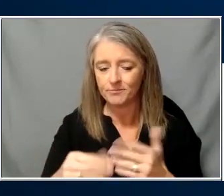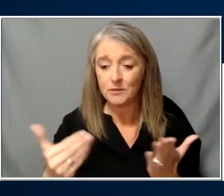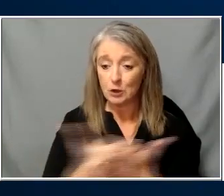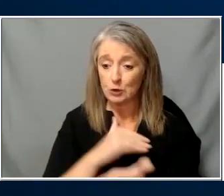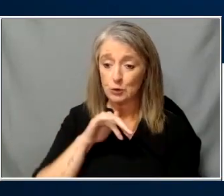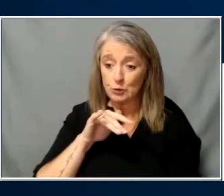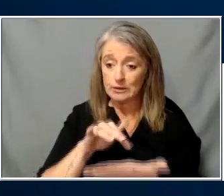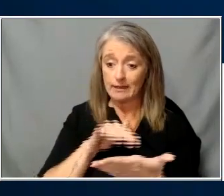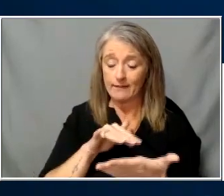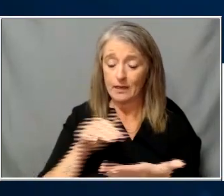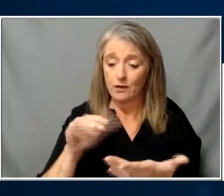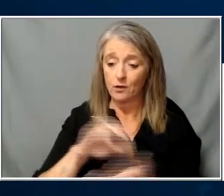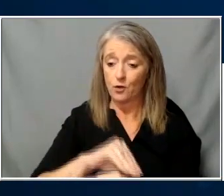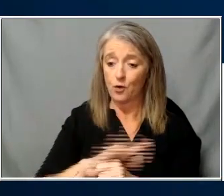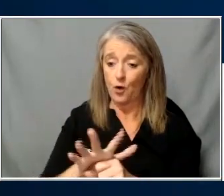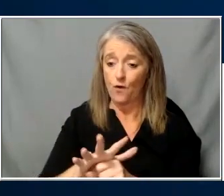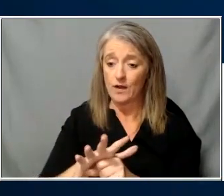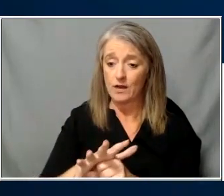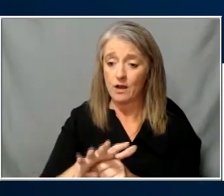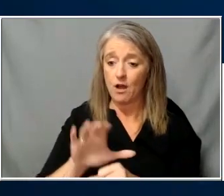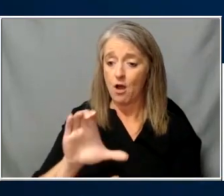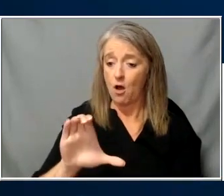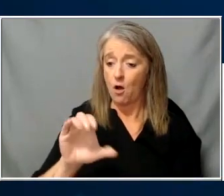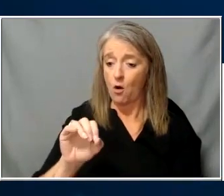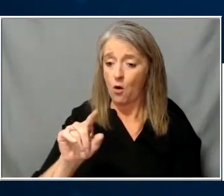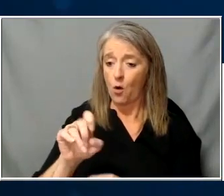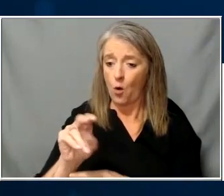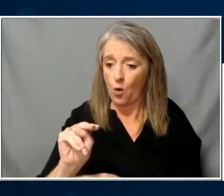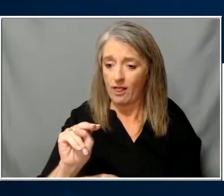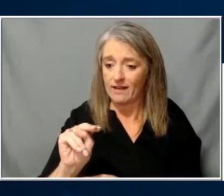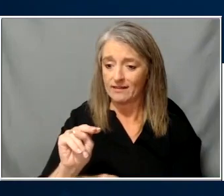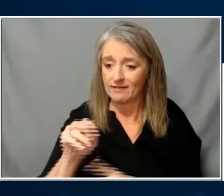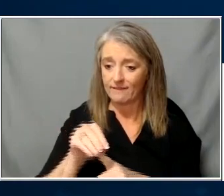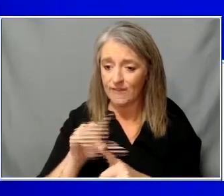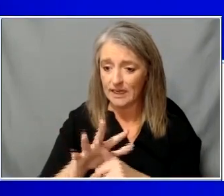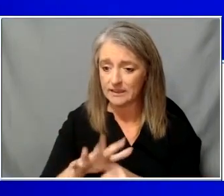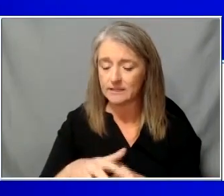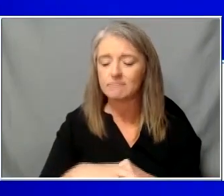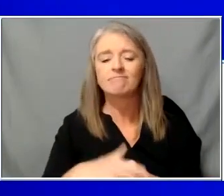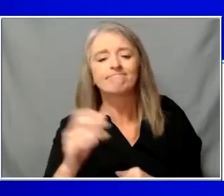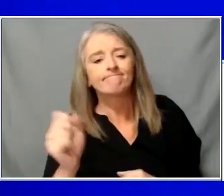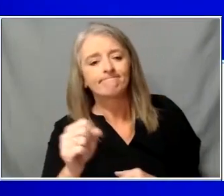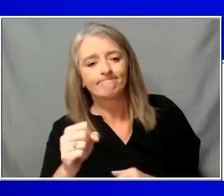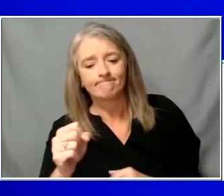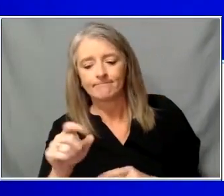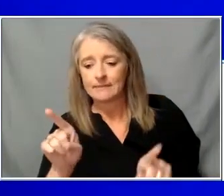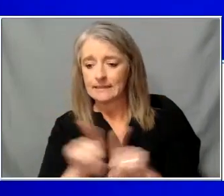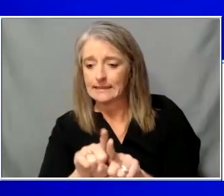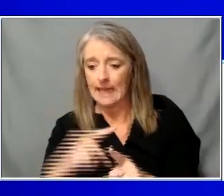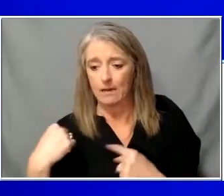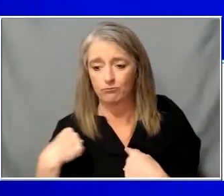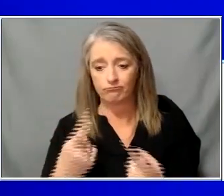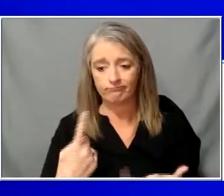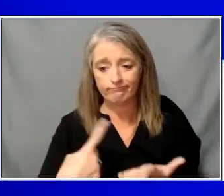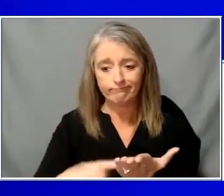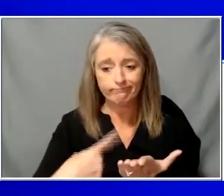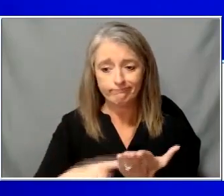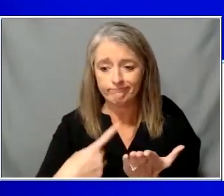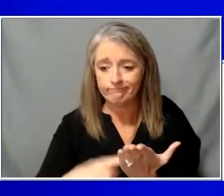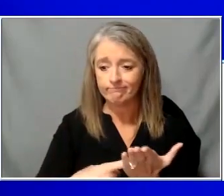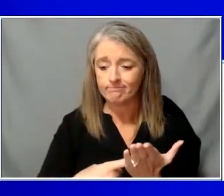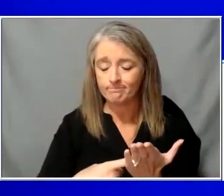effects of COVID on the colon. What are we learning about that? Yeah, I think it goes to the same thing that we have been talking about. We've discussed